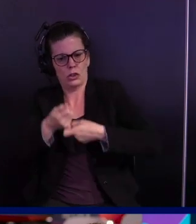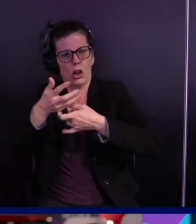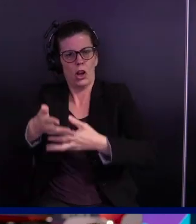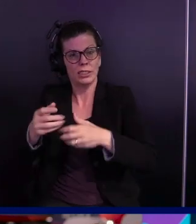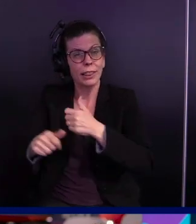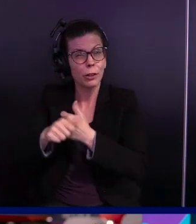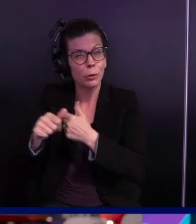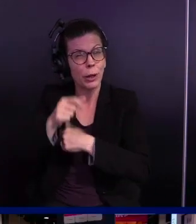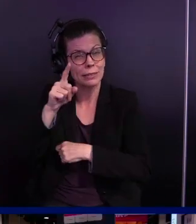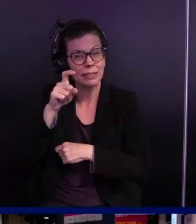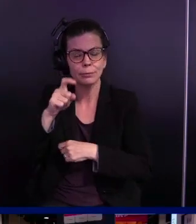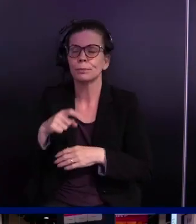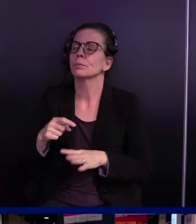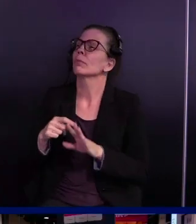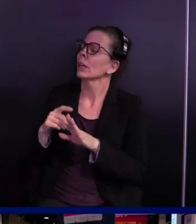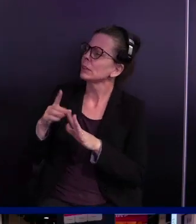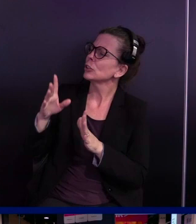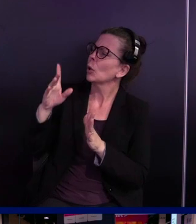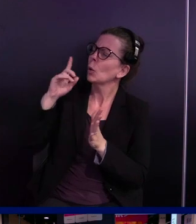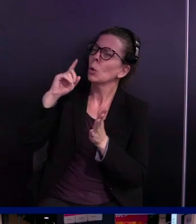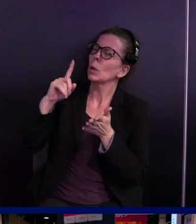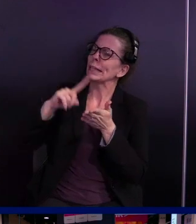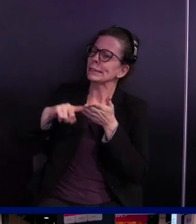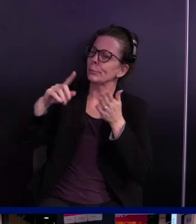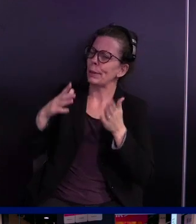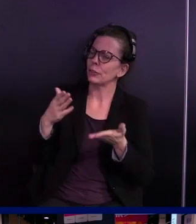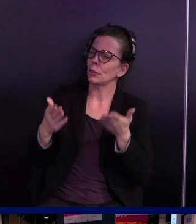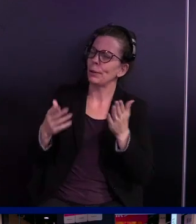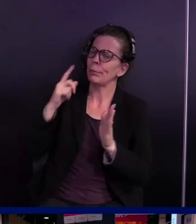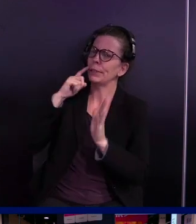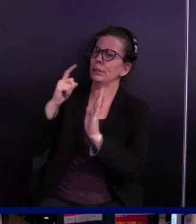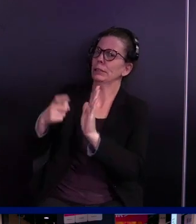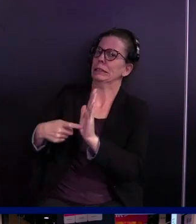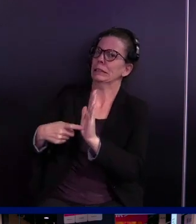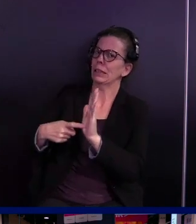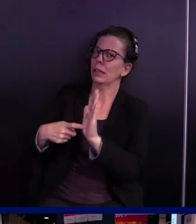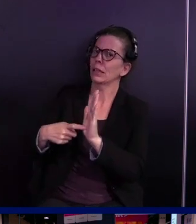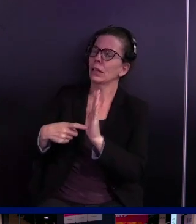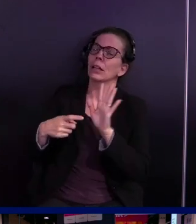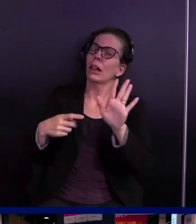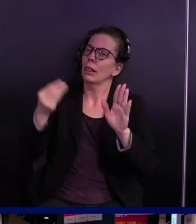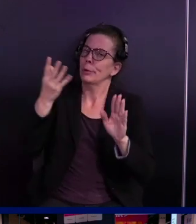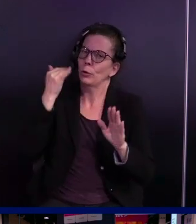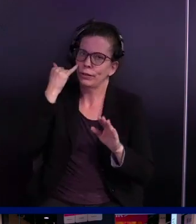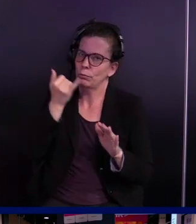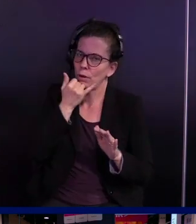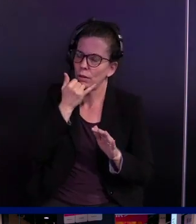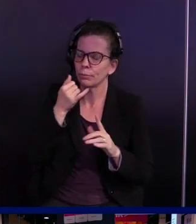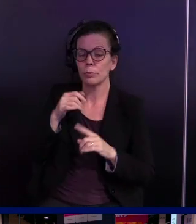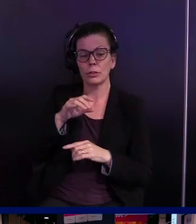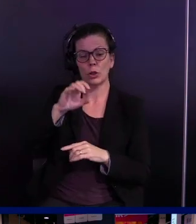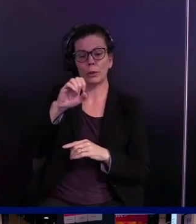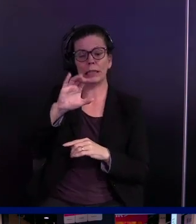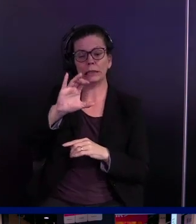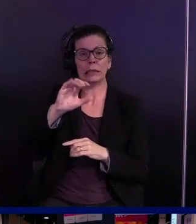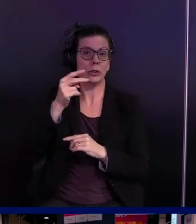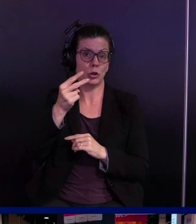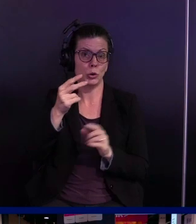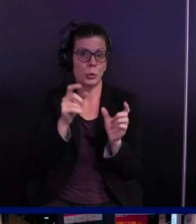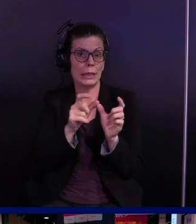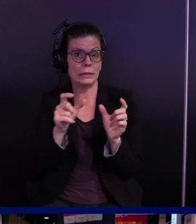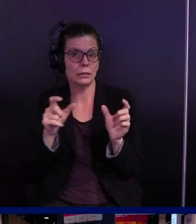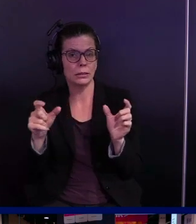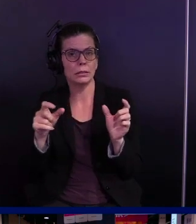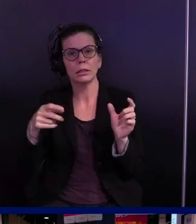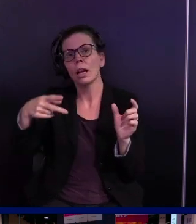So inspector might see, like, correct me if I'm wrong, like this EC2 instance, it has